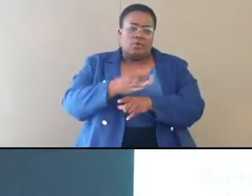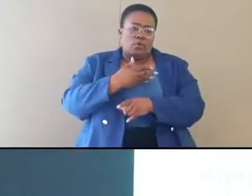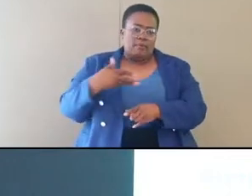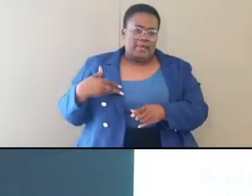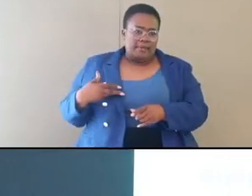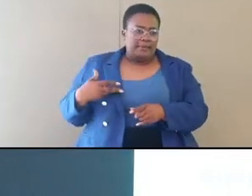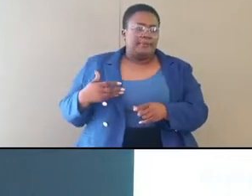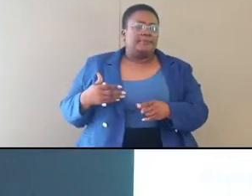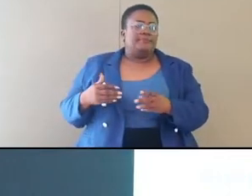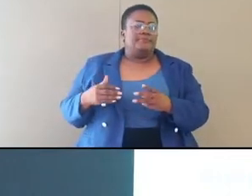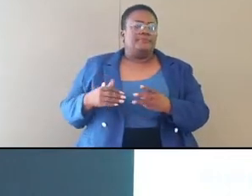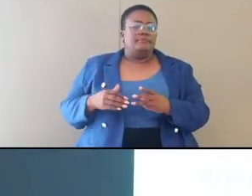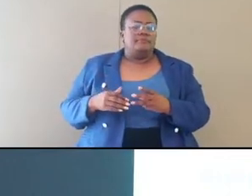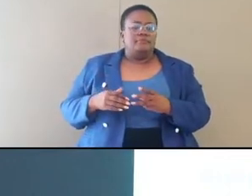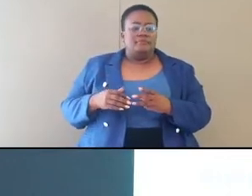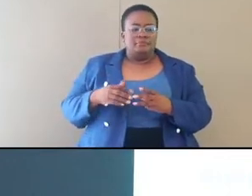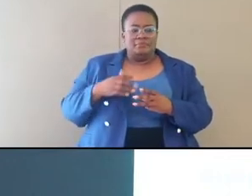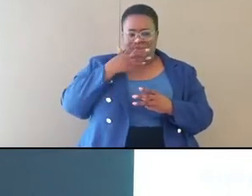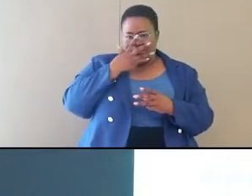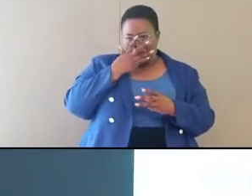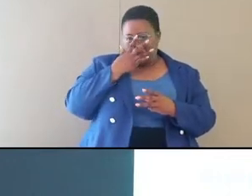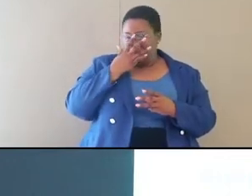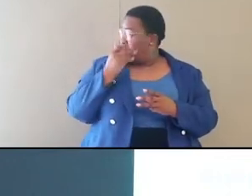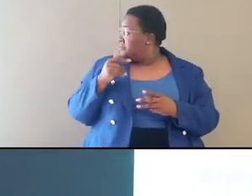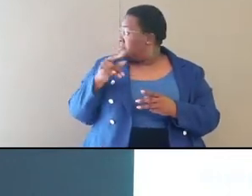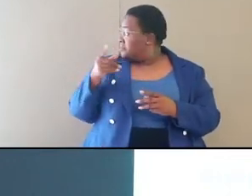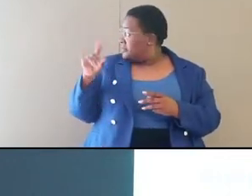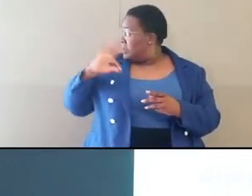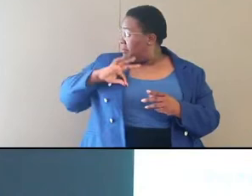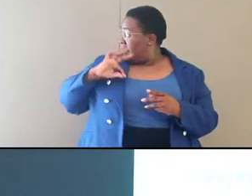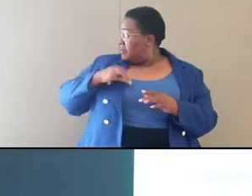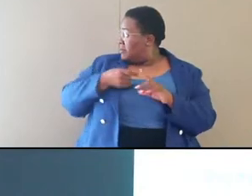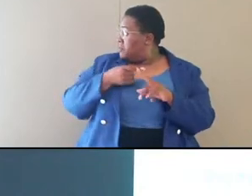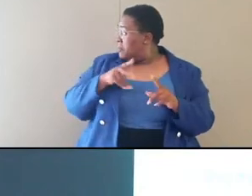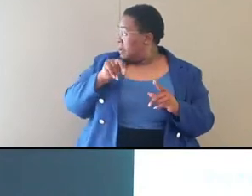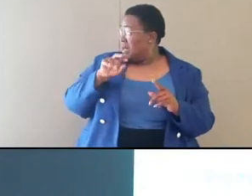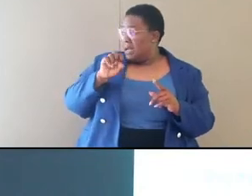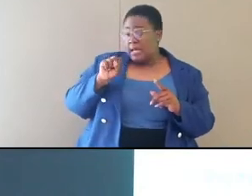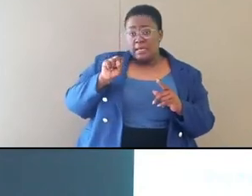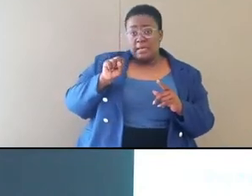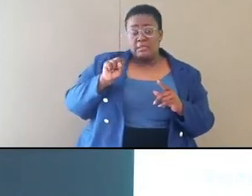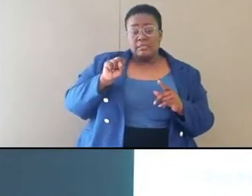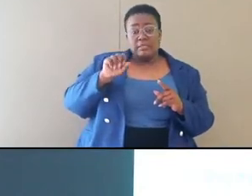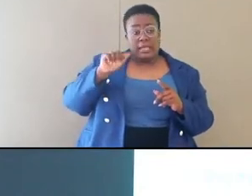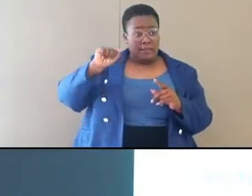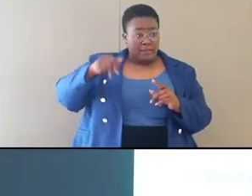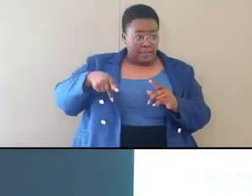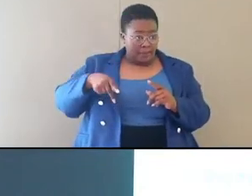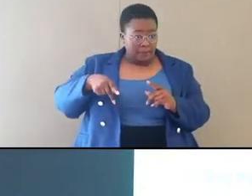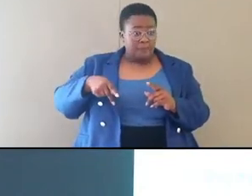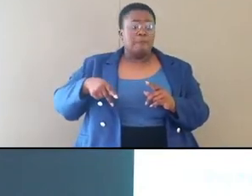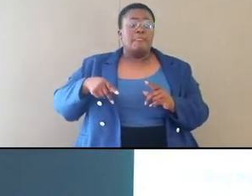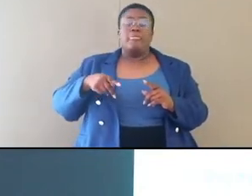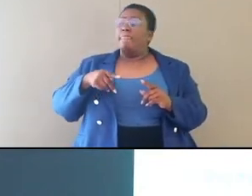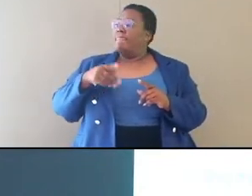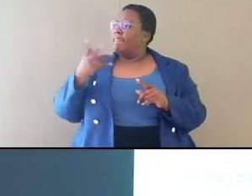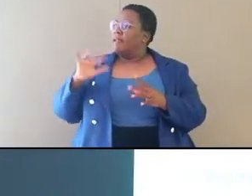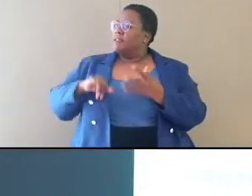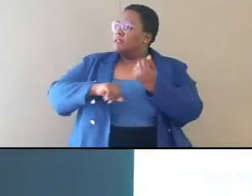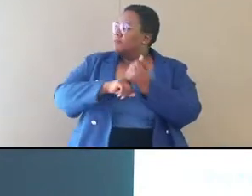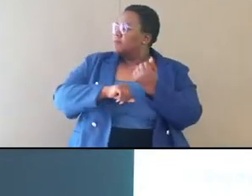are the children under-sixed because they're not benefiting from the NSNP. Most are not accessing subsidized ECD centers.